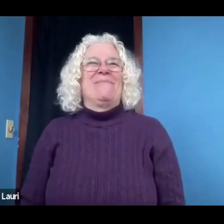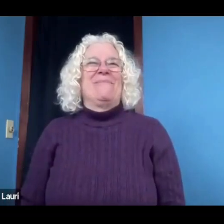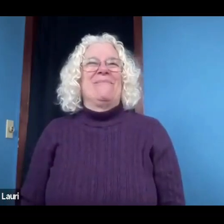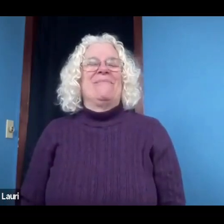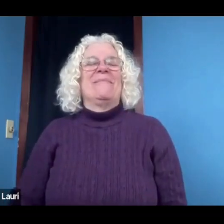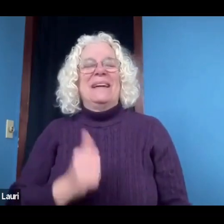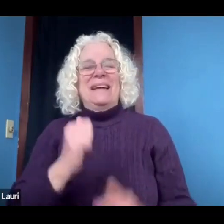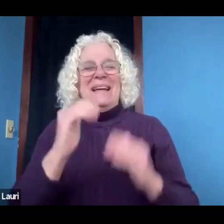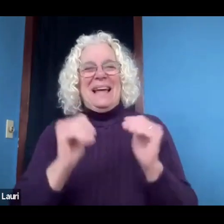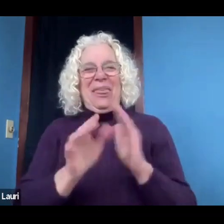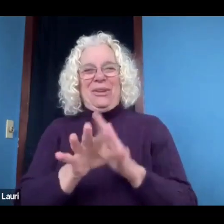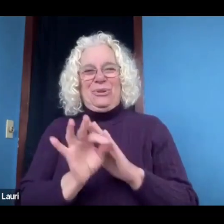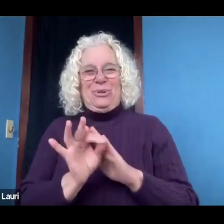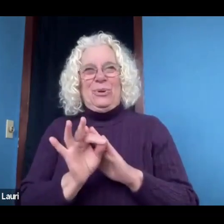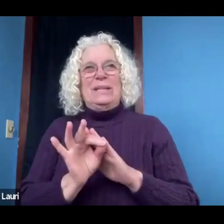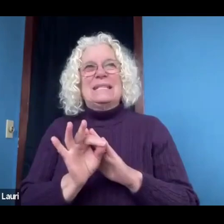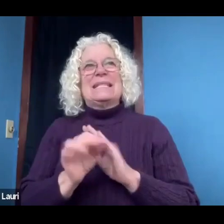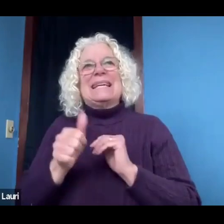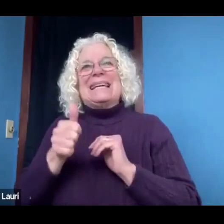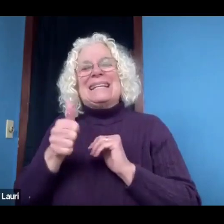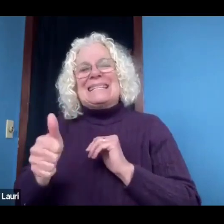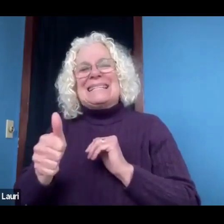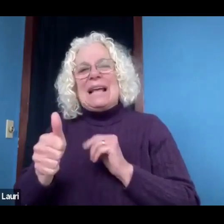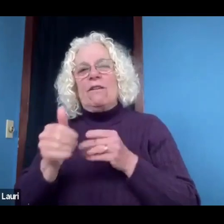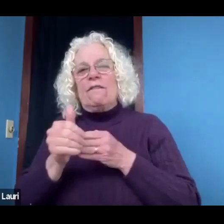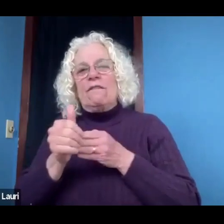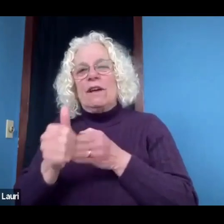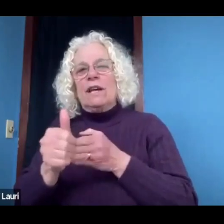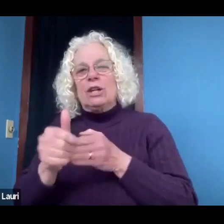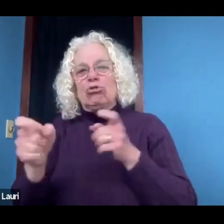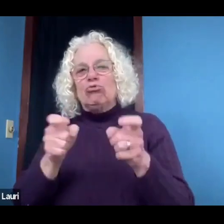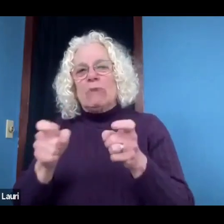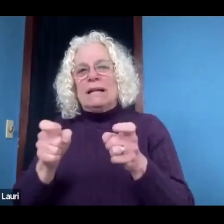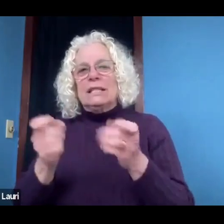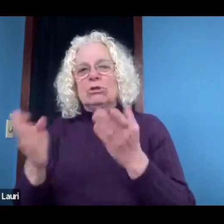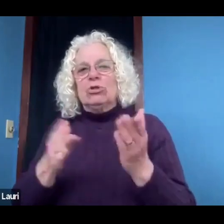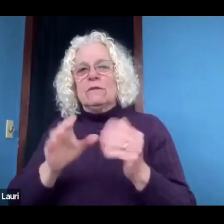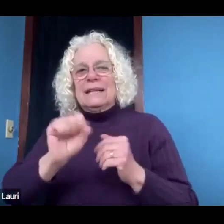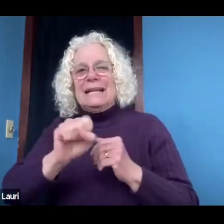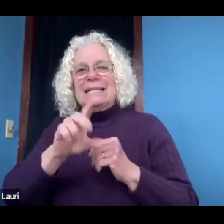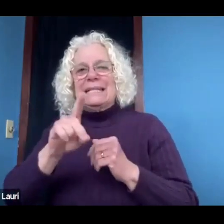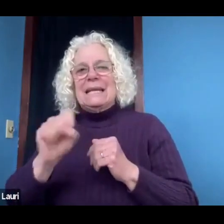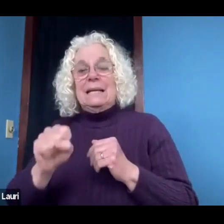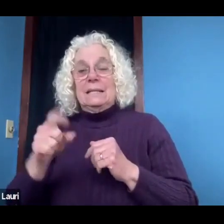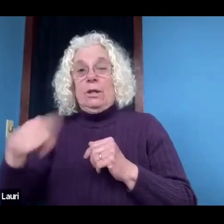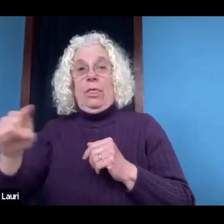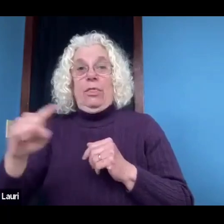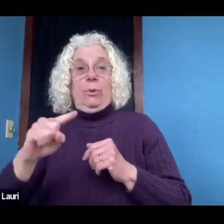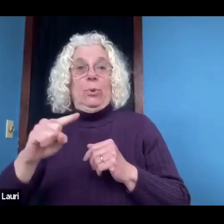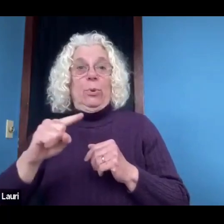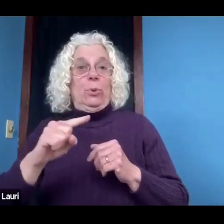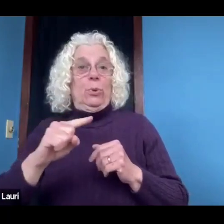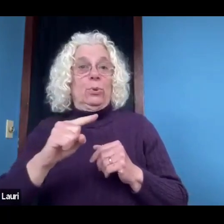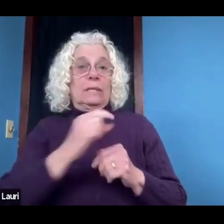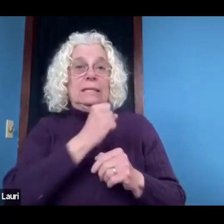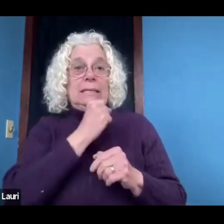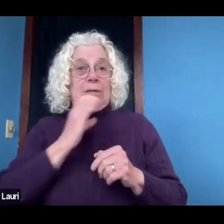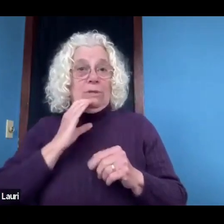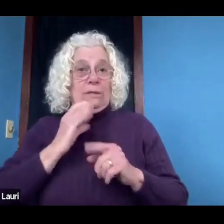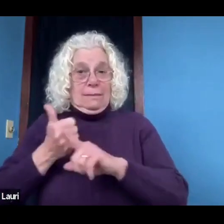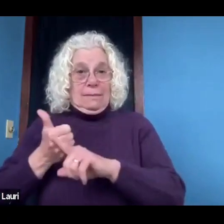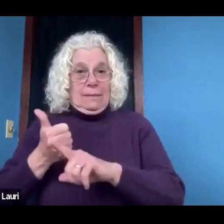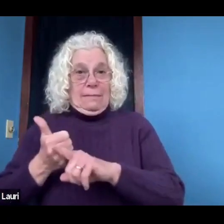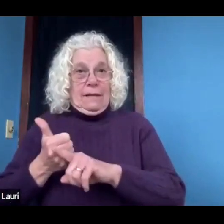Another option is home with self-directed services. So that's an option for folks who are eligible seniors who are at risk of